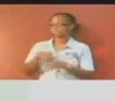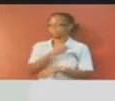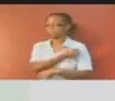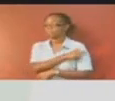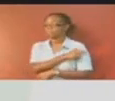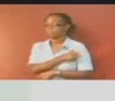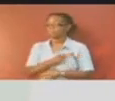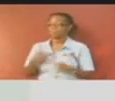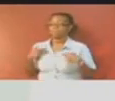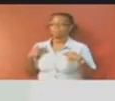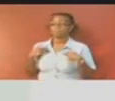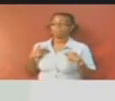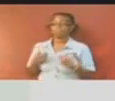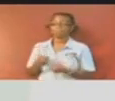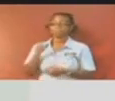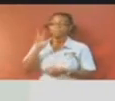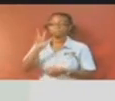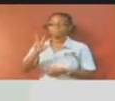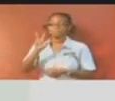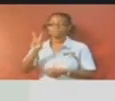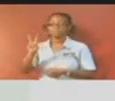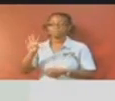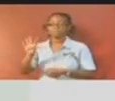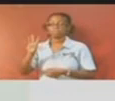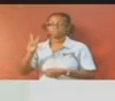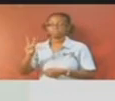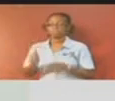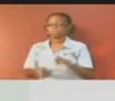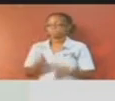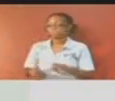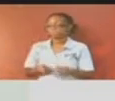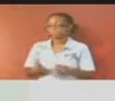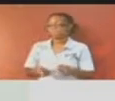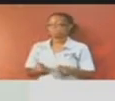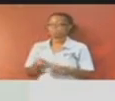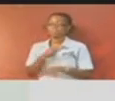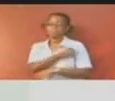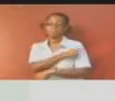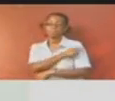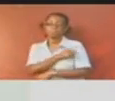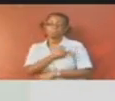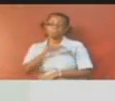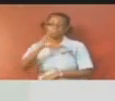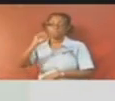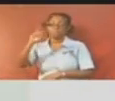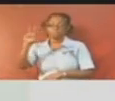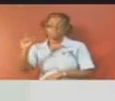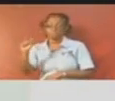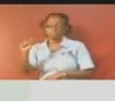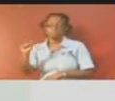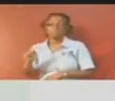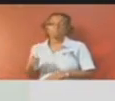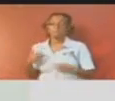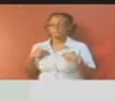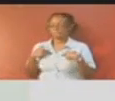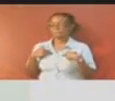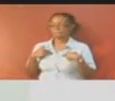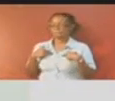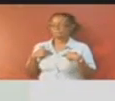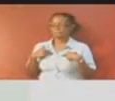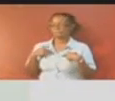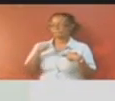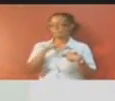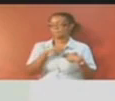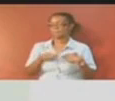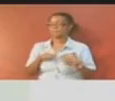are 342 patients. The Coover Hospital and Multi-Training Facility has a total